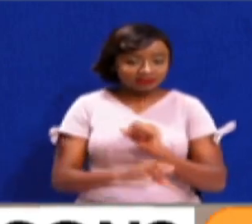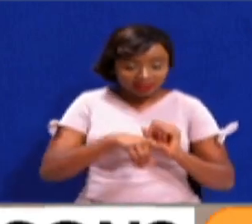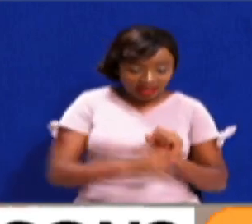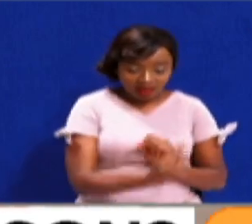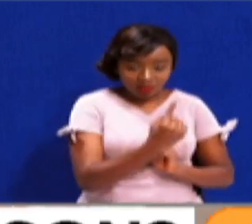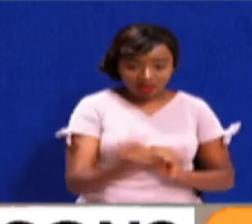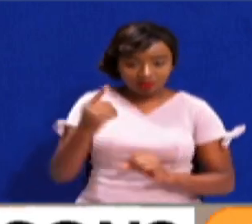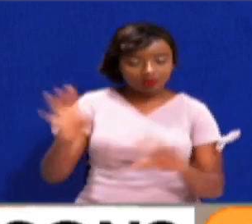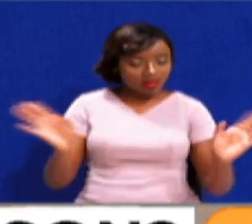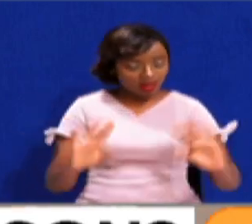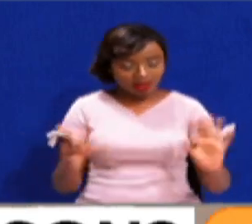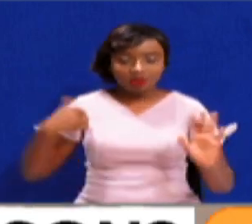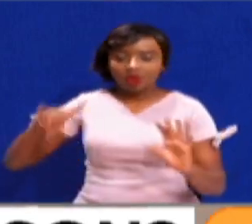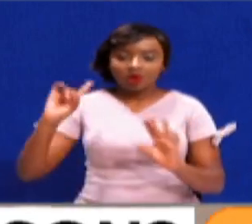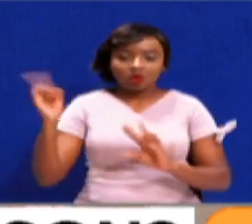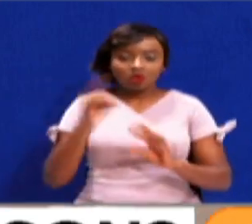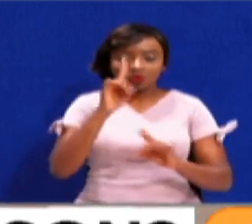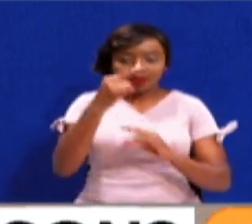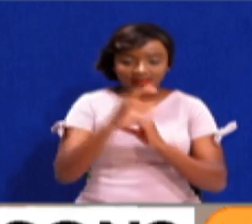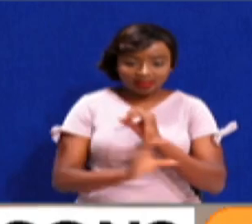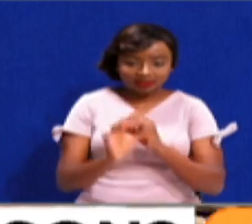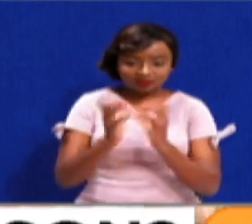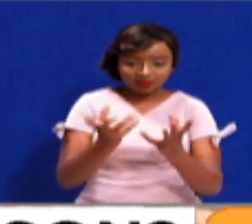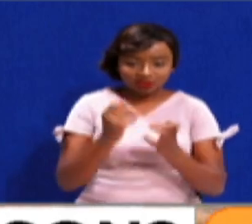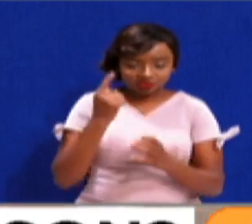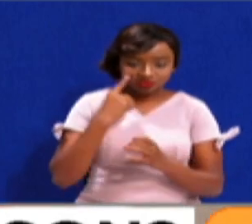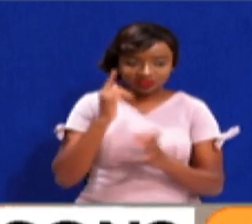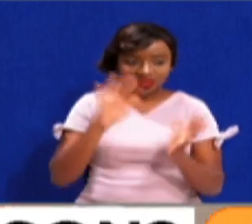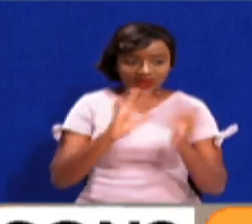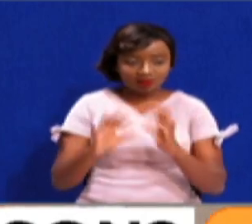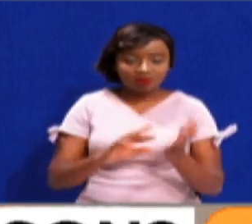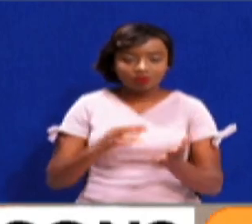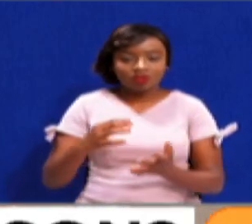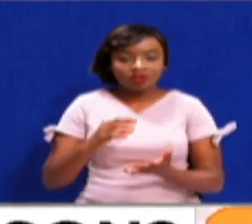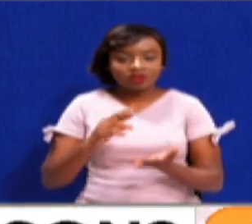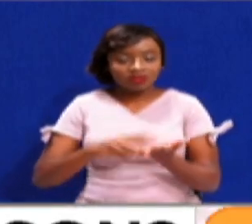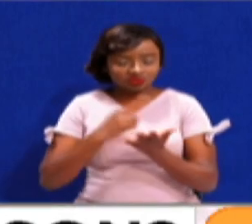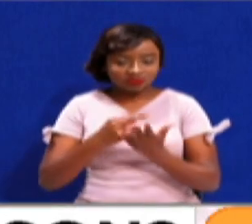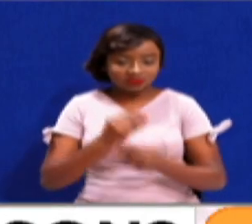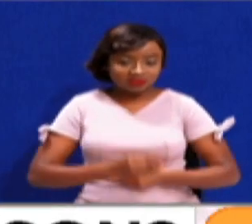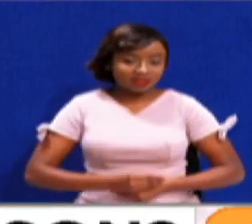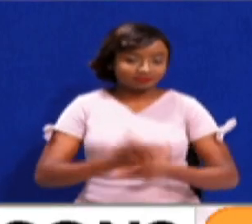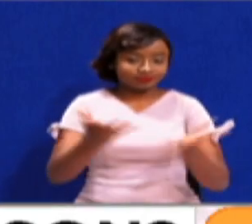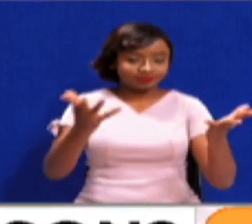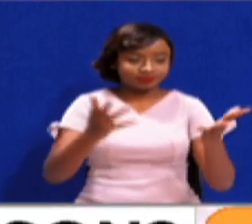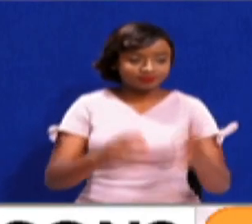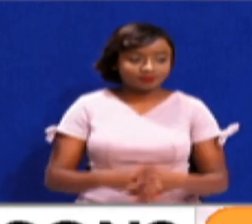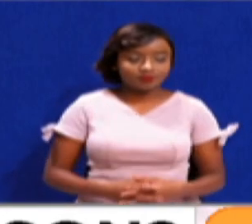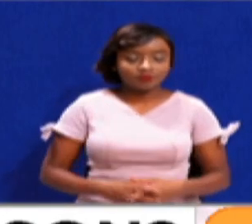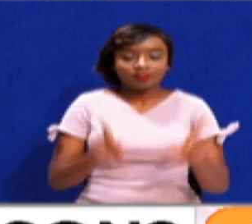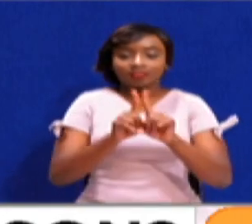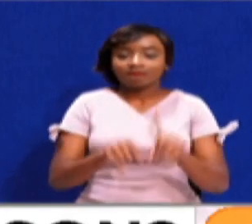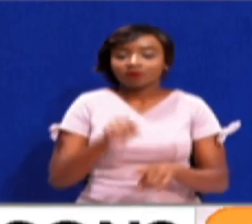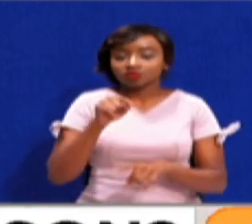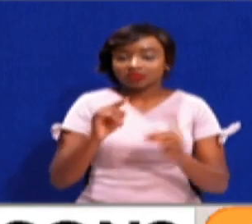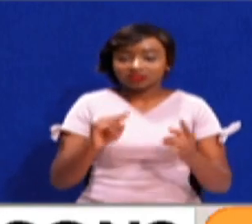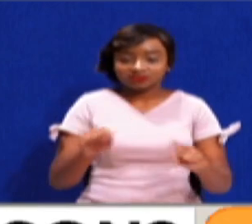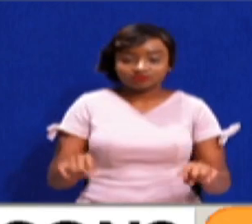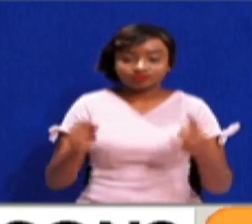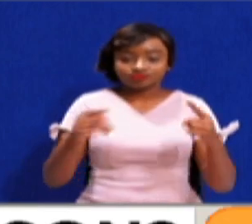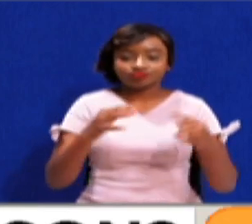needs to have, there should be a way where development is distributed across everywhere. And in fact, this disagreement gives us pause, I